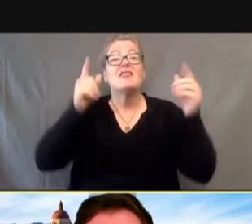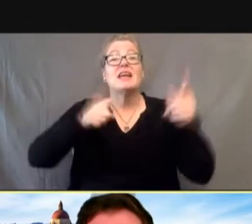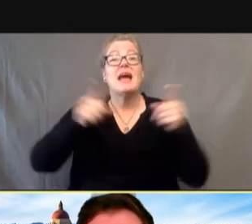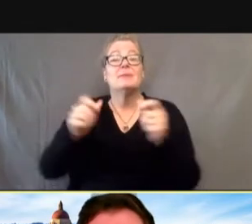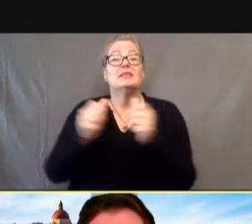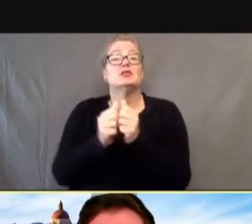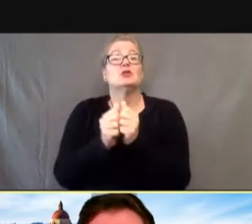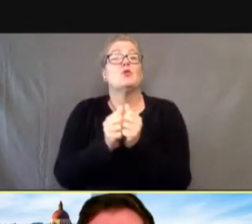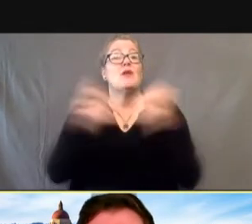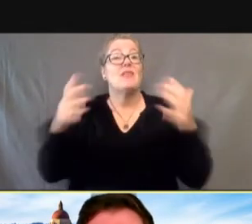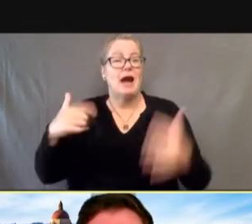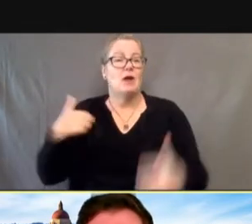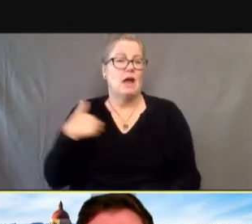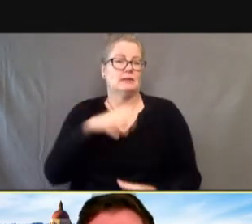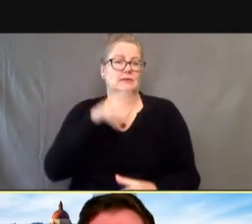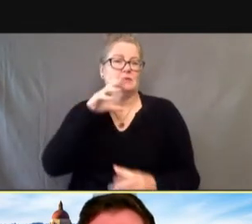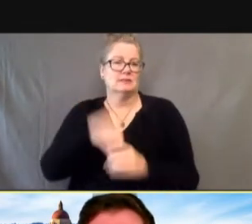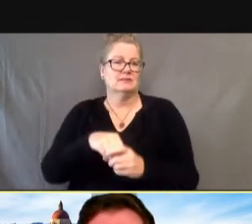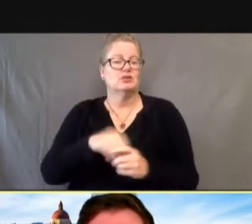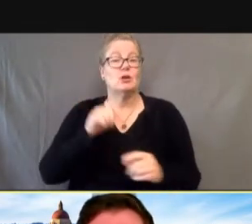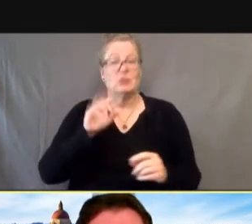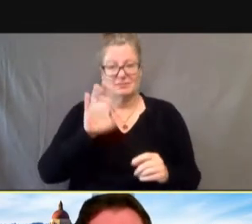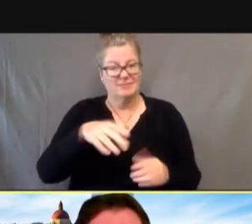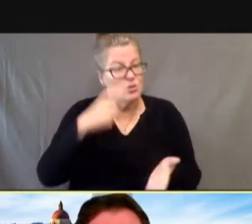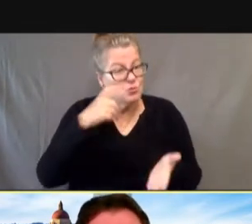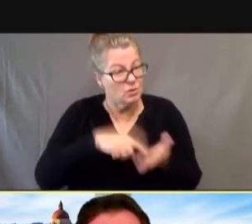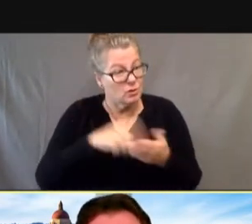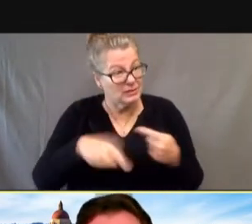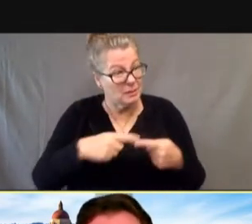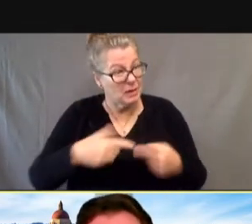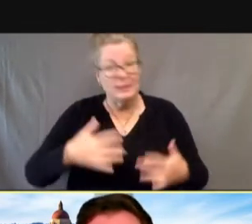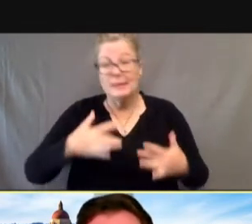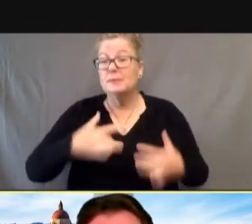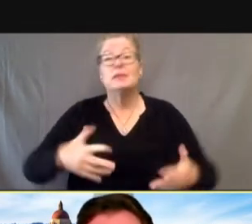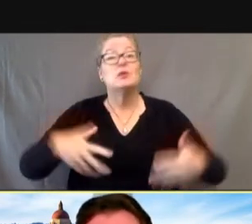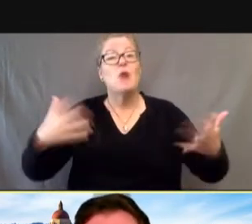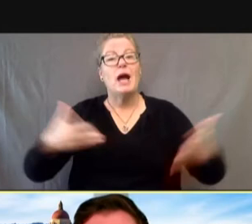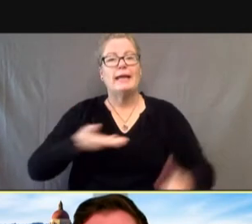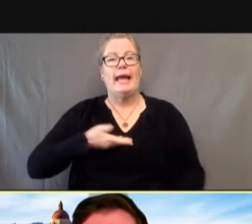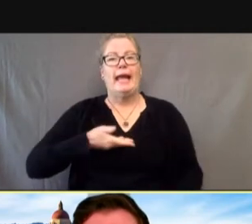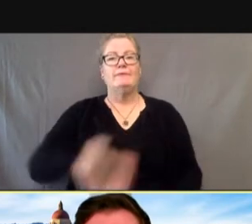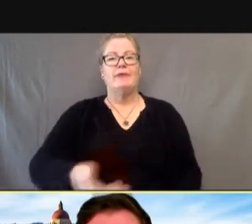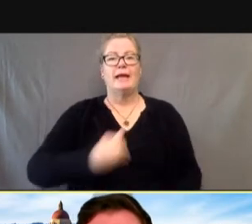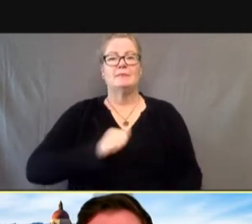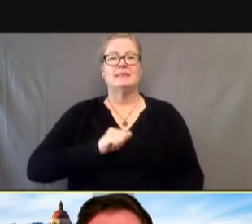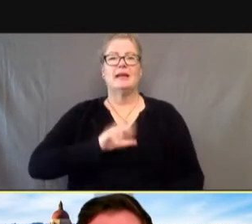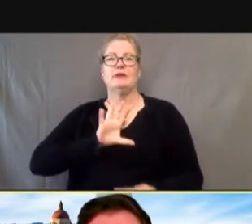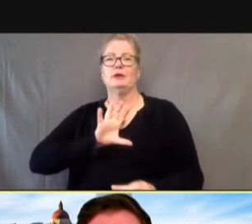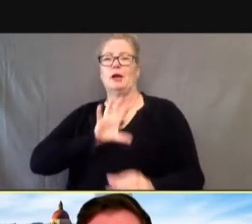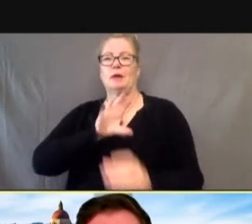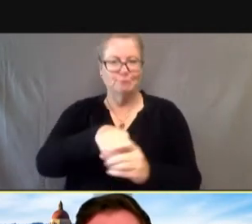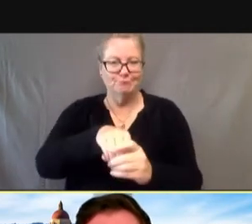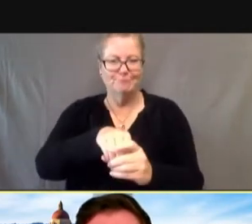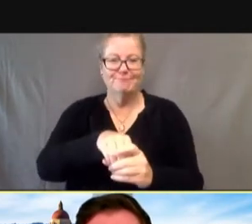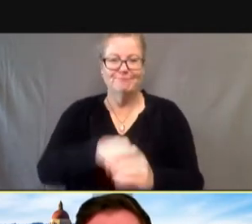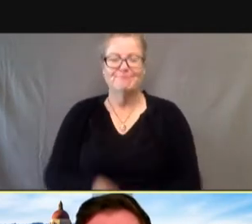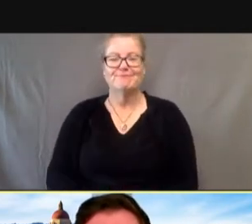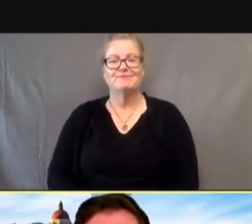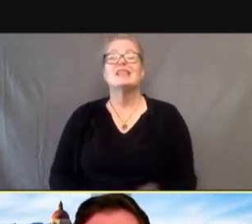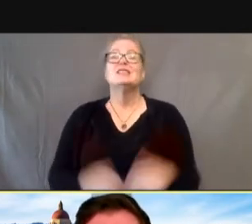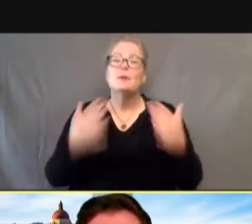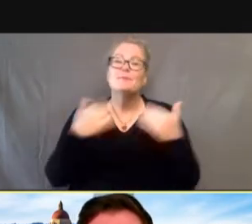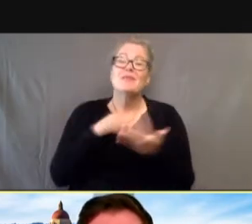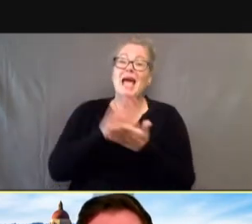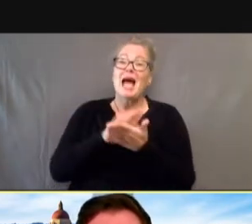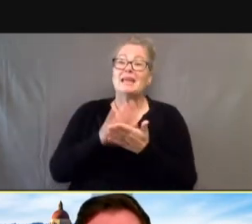So in early 2018, I joined the School of Medicine Faculty Senate, and I joined their subcommittee on diversity